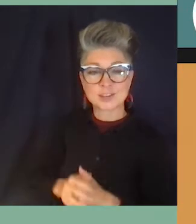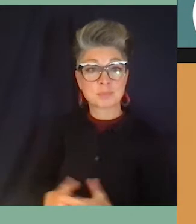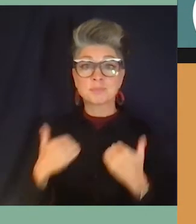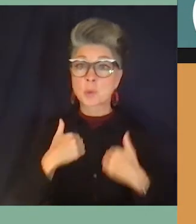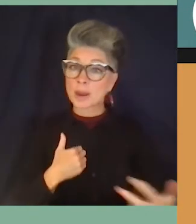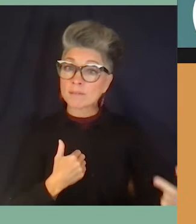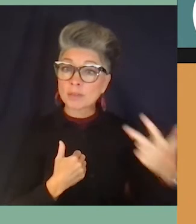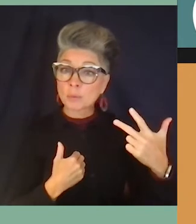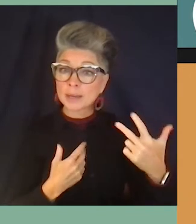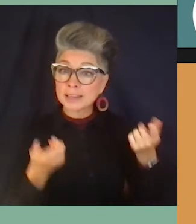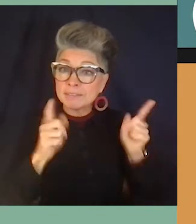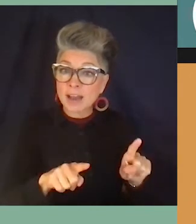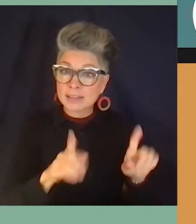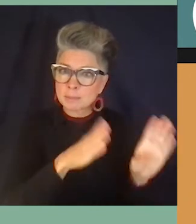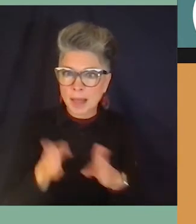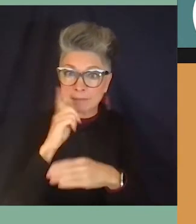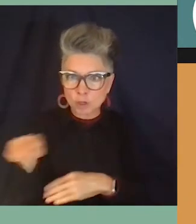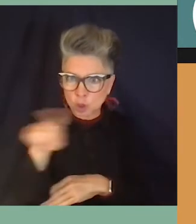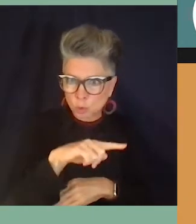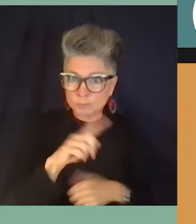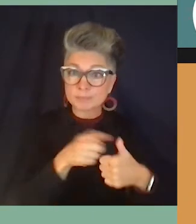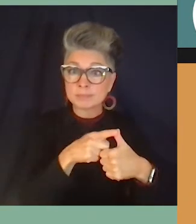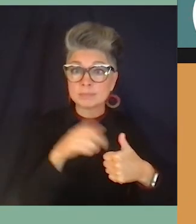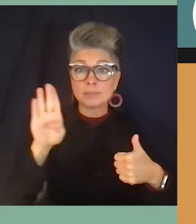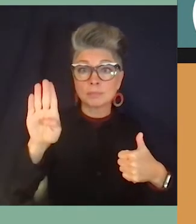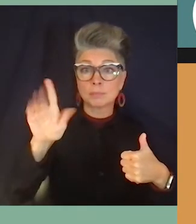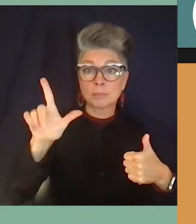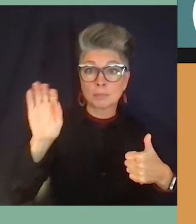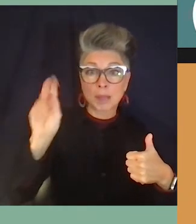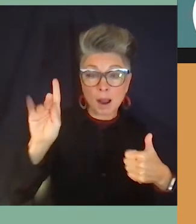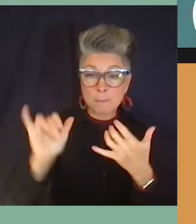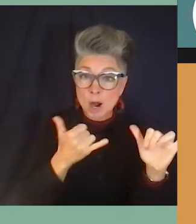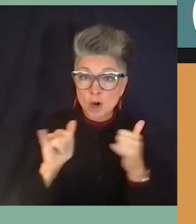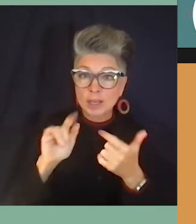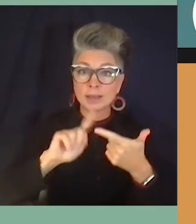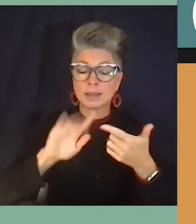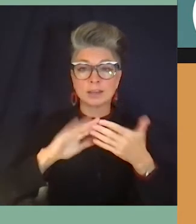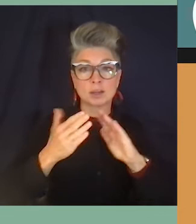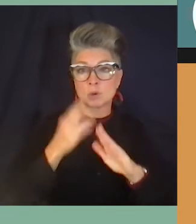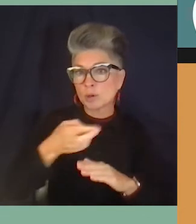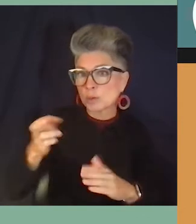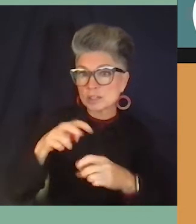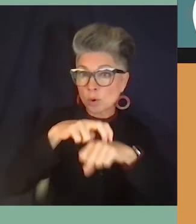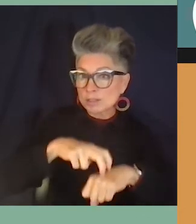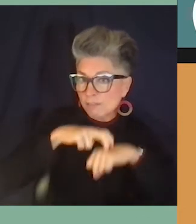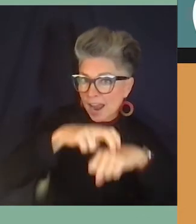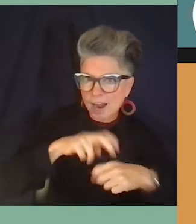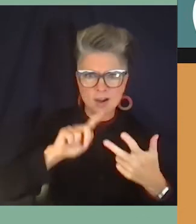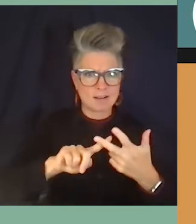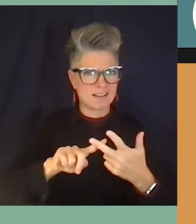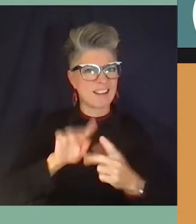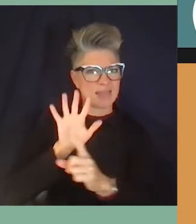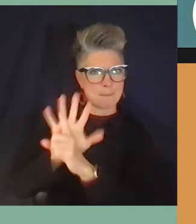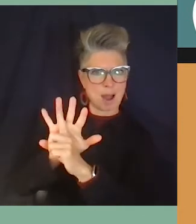have three events planned for you: a Black party, a community resource fair, and the very popular